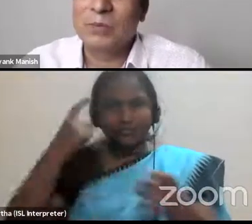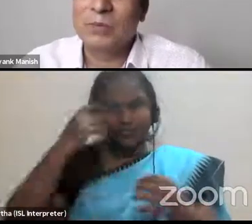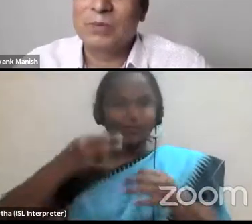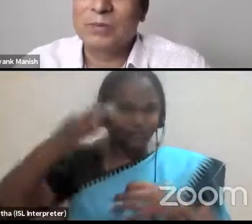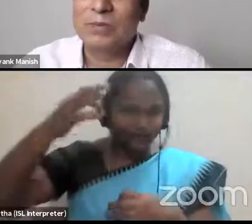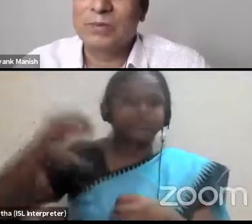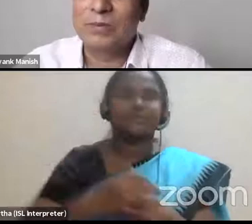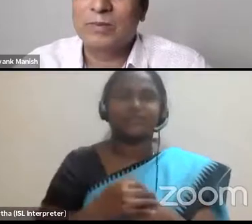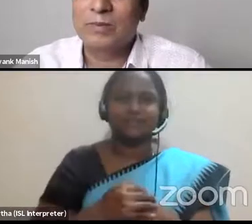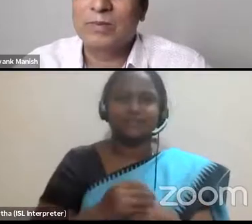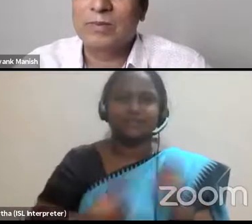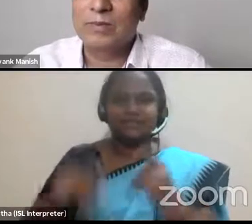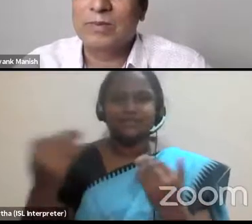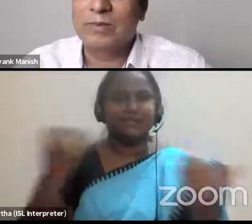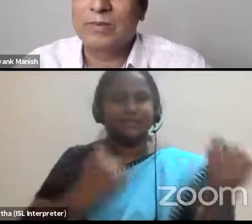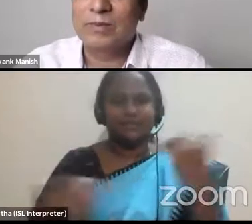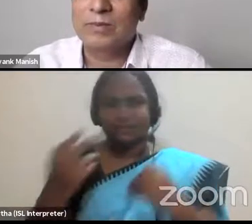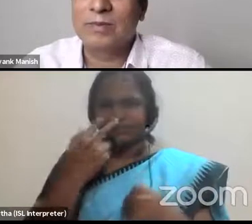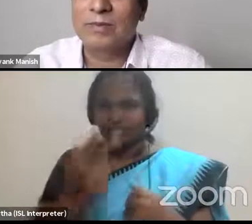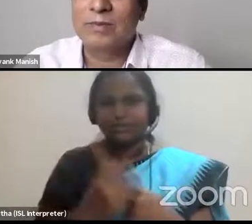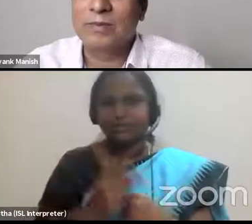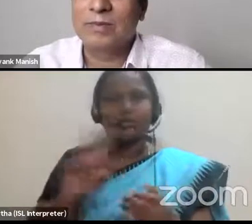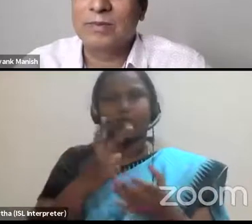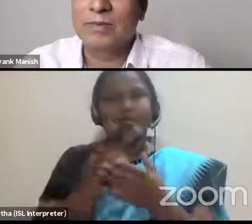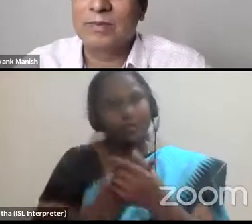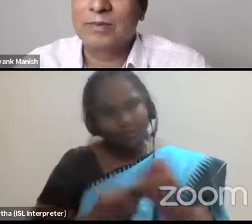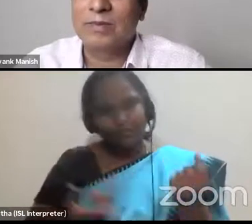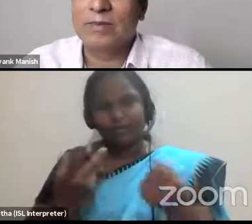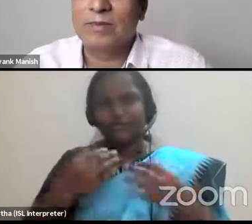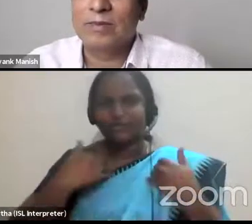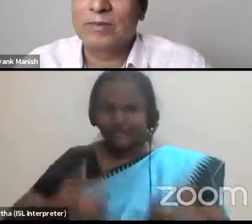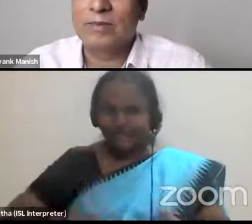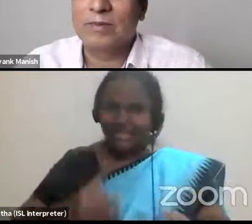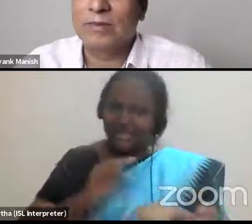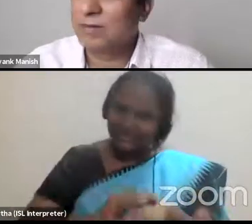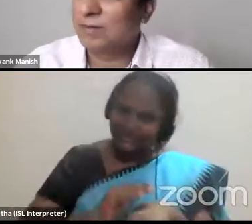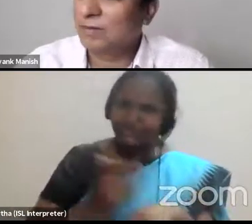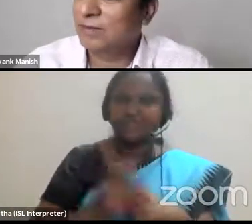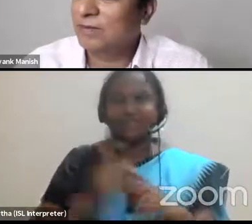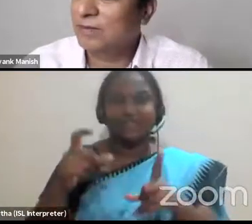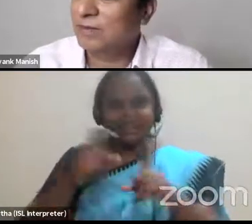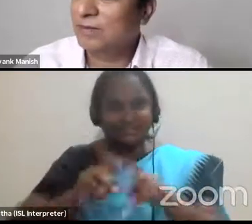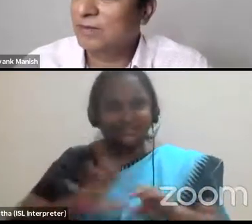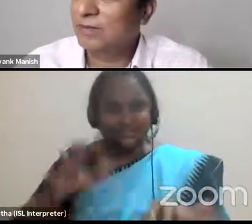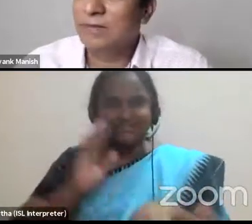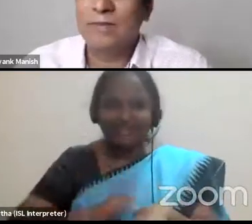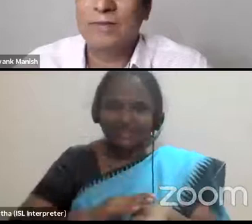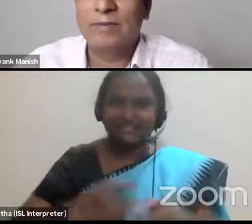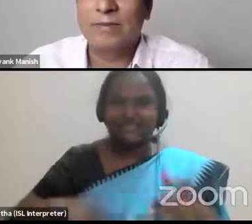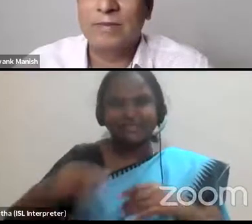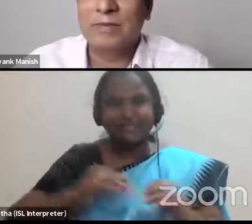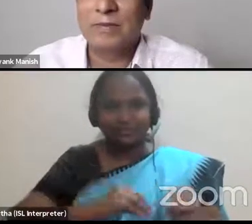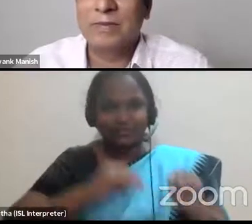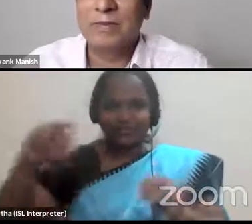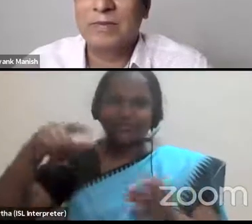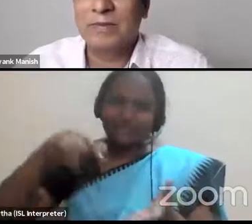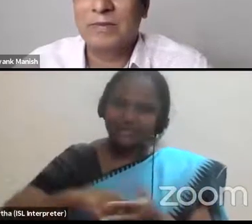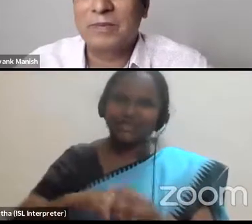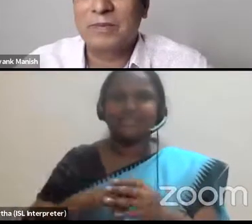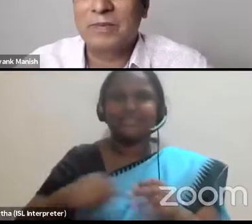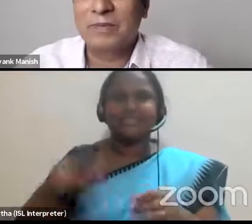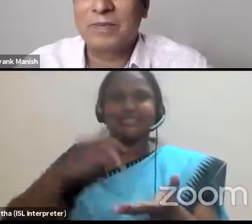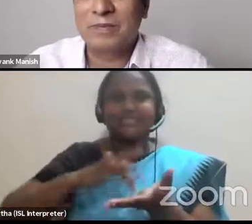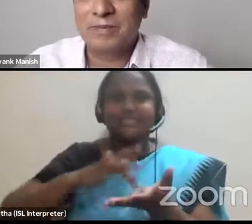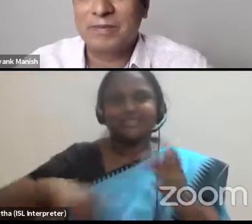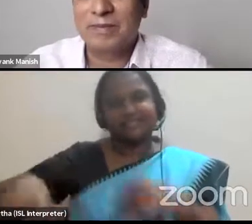future to come in and see both the physical experience and the digital experience woven into that